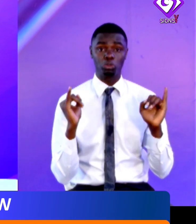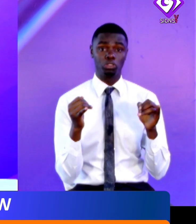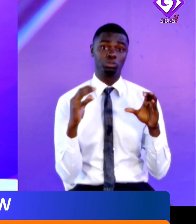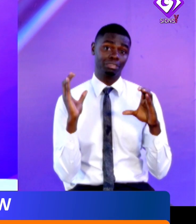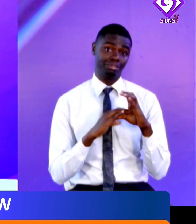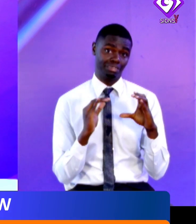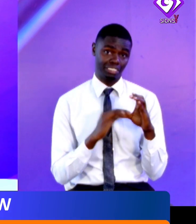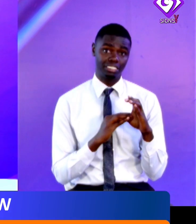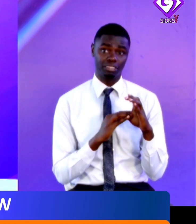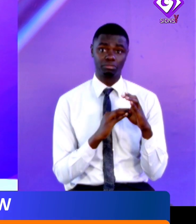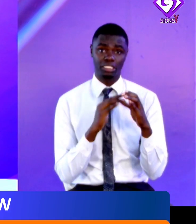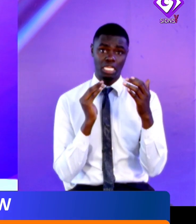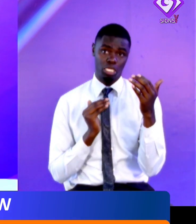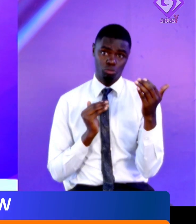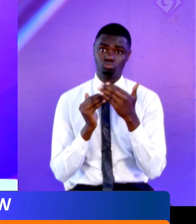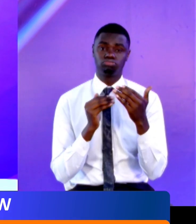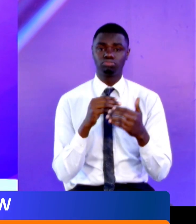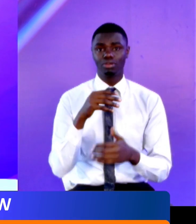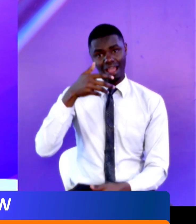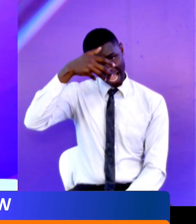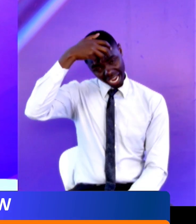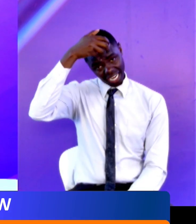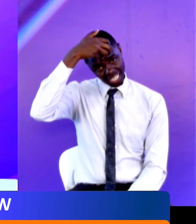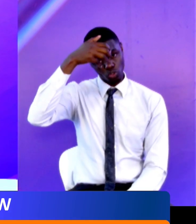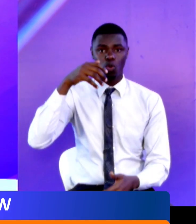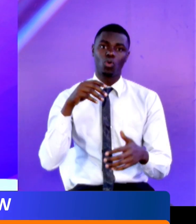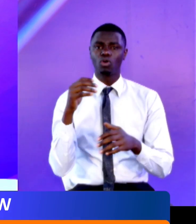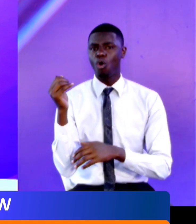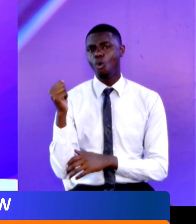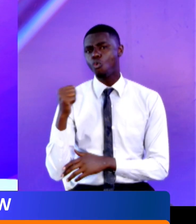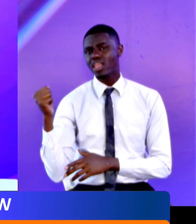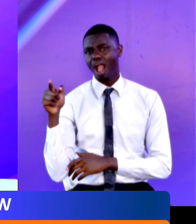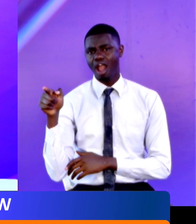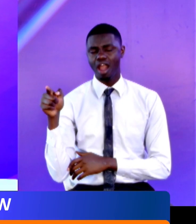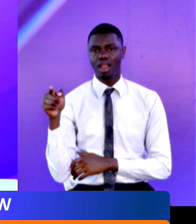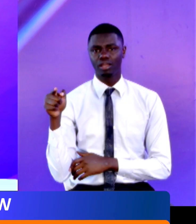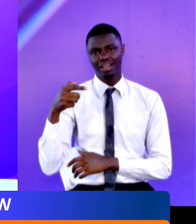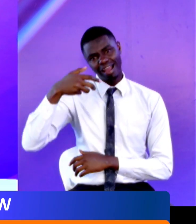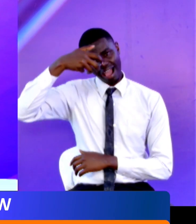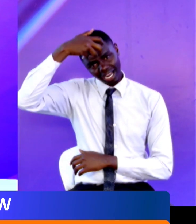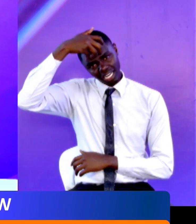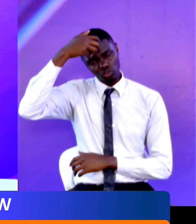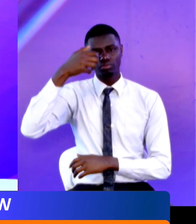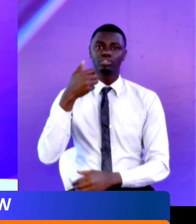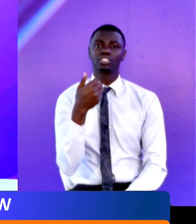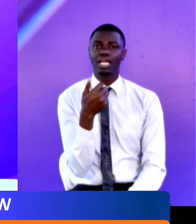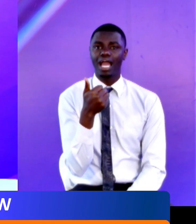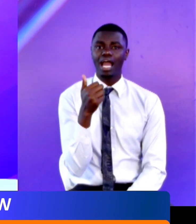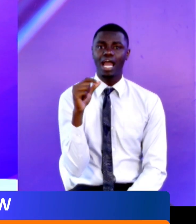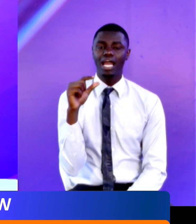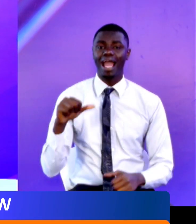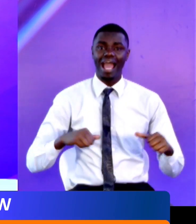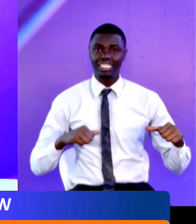Chelsea are closing in on Garnacho winger as the Argentinian rejects a Bayern